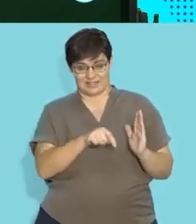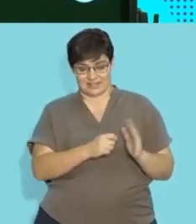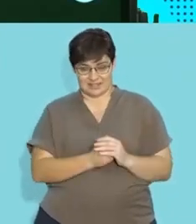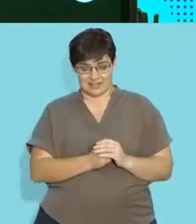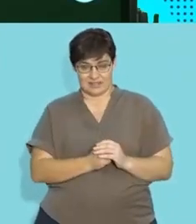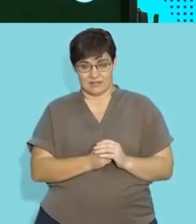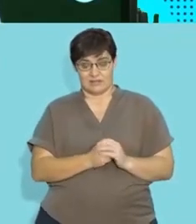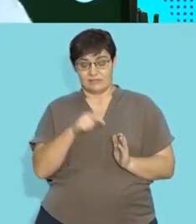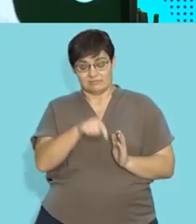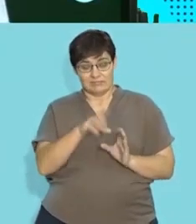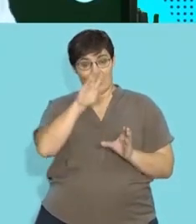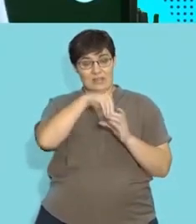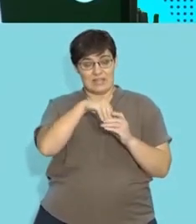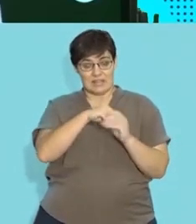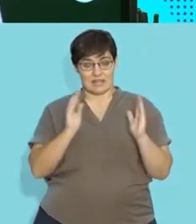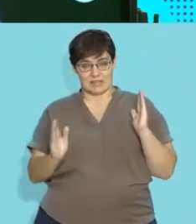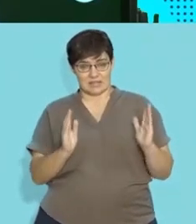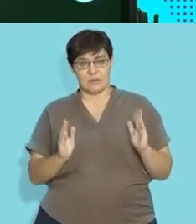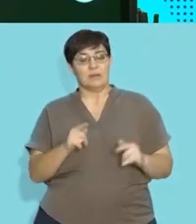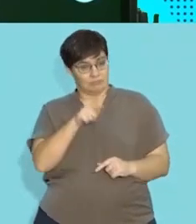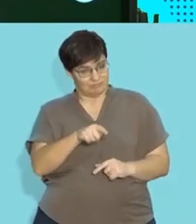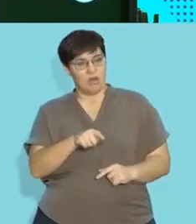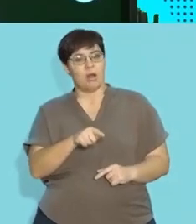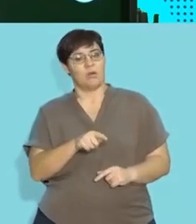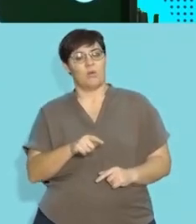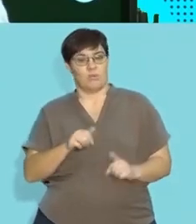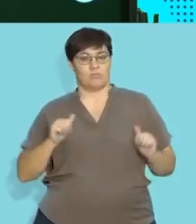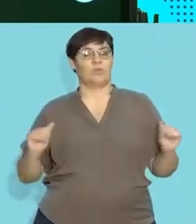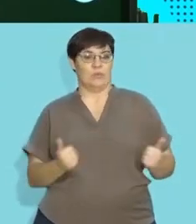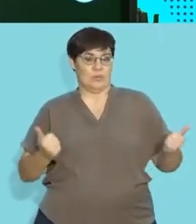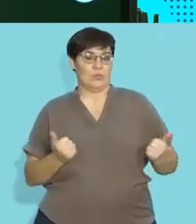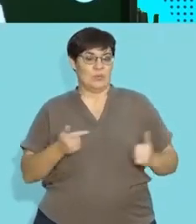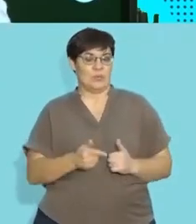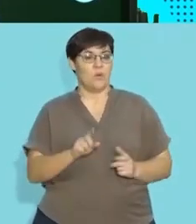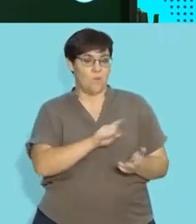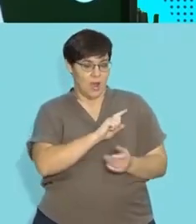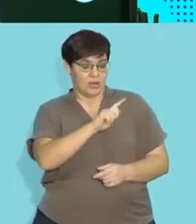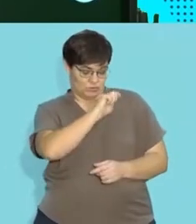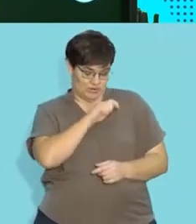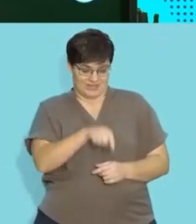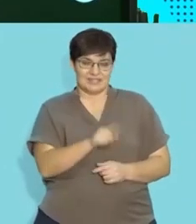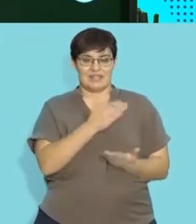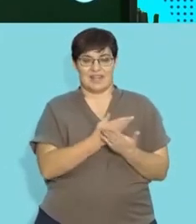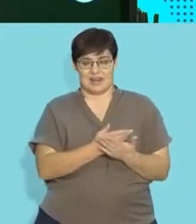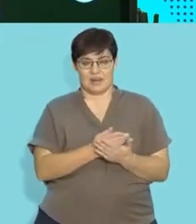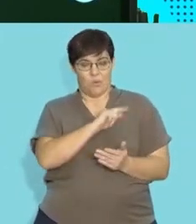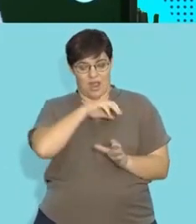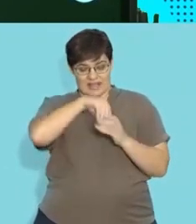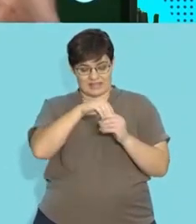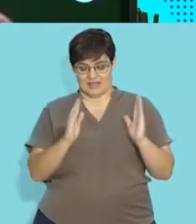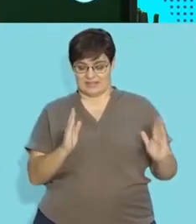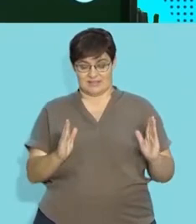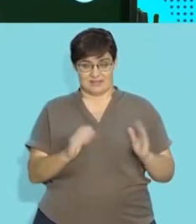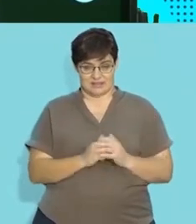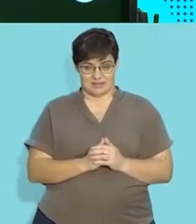predict inside range, that's really good. We can rely on the prediction. We can trust that prediction without the range. The